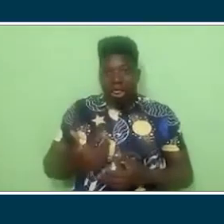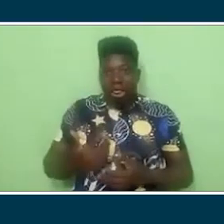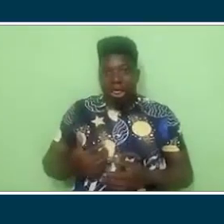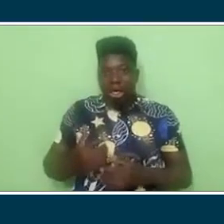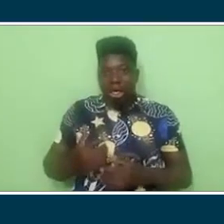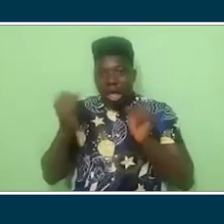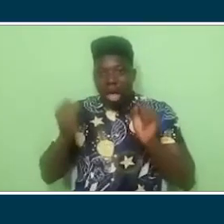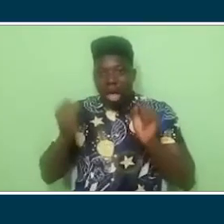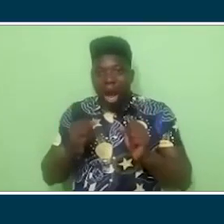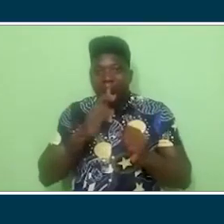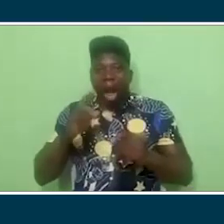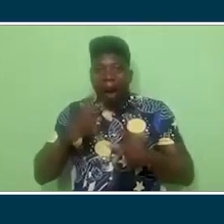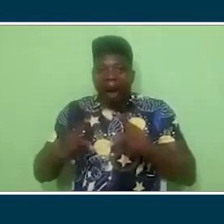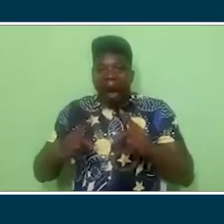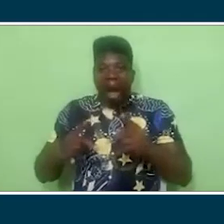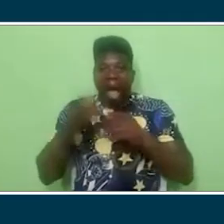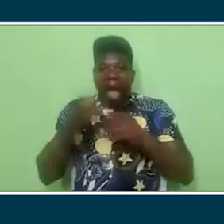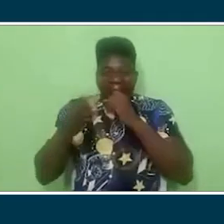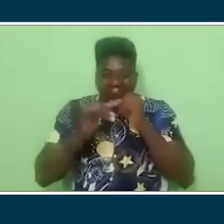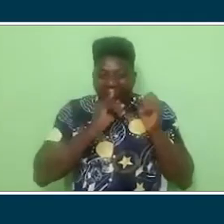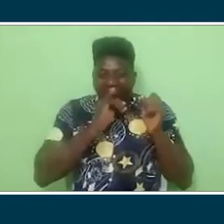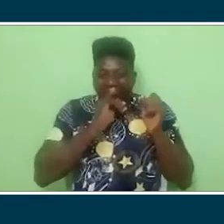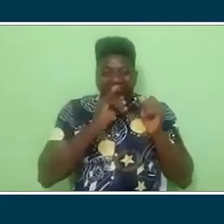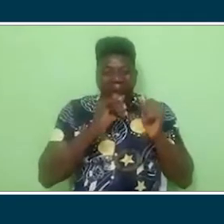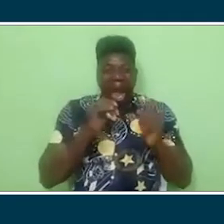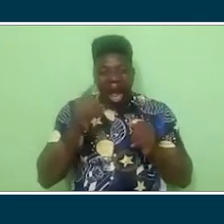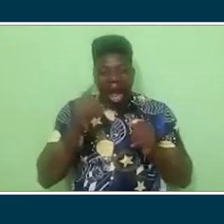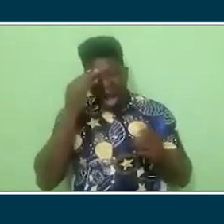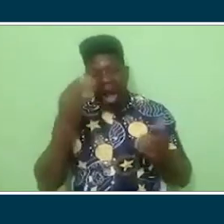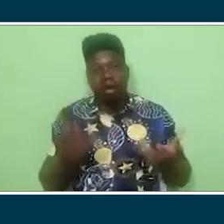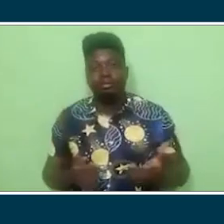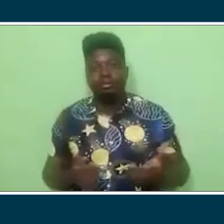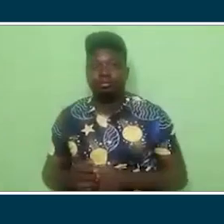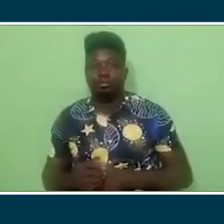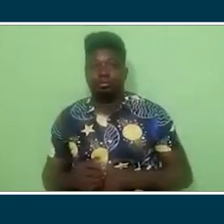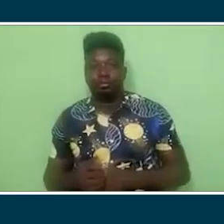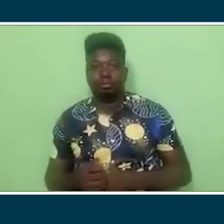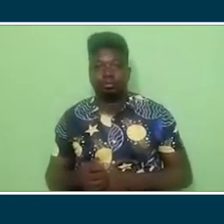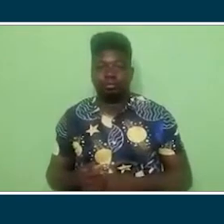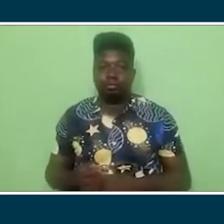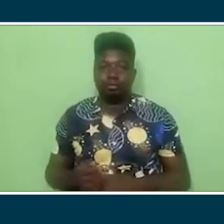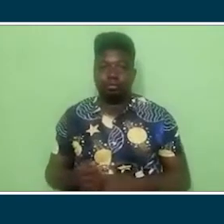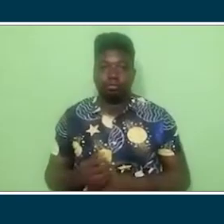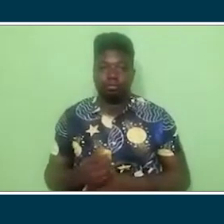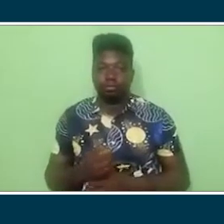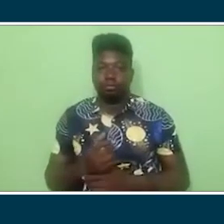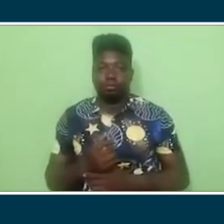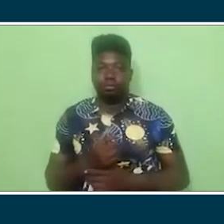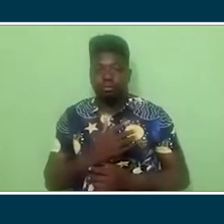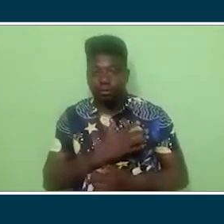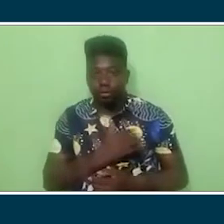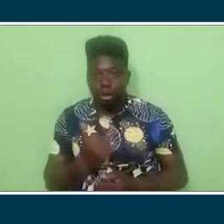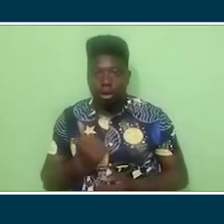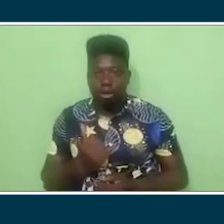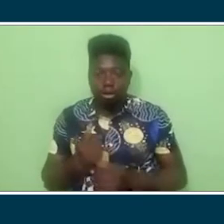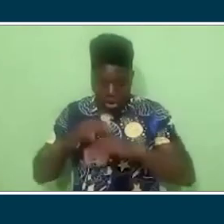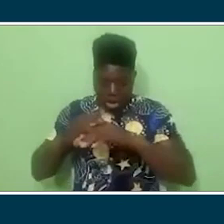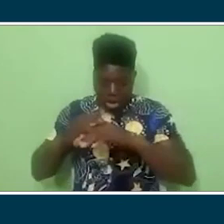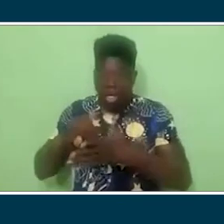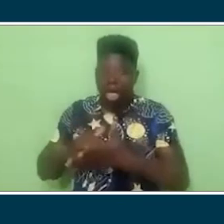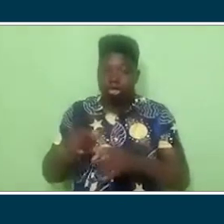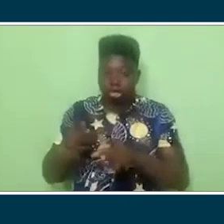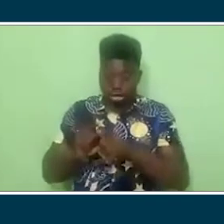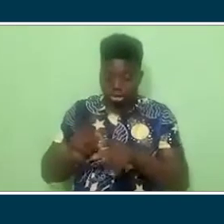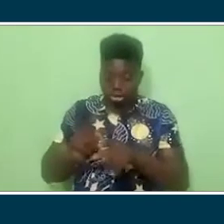There's a, they can just sort of perpetuate if we don't get conscious and active and intentional, but systems are